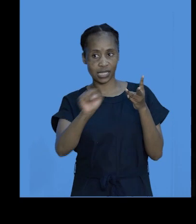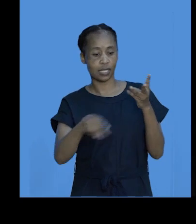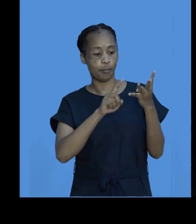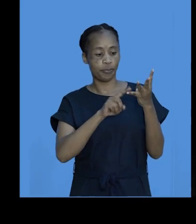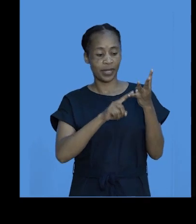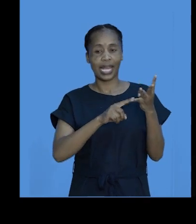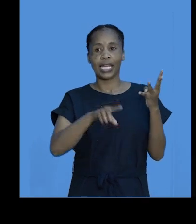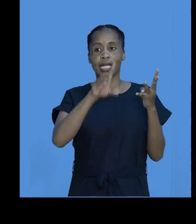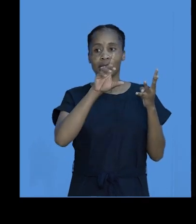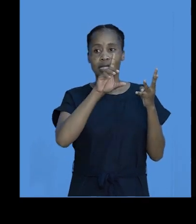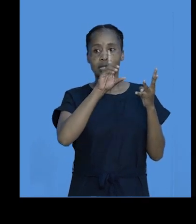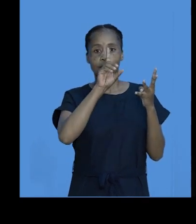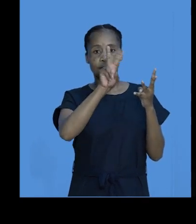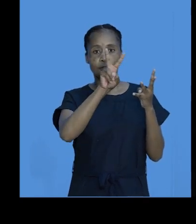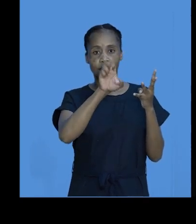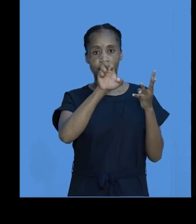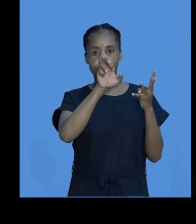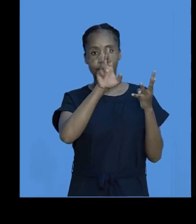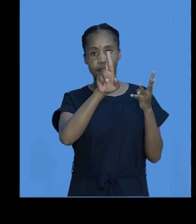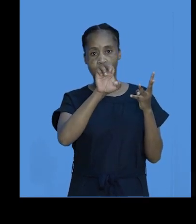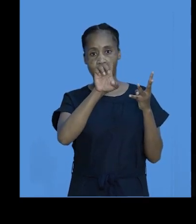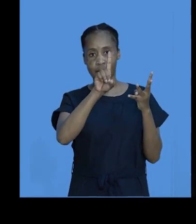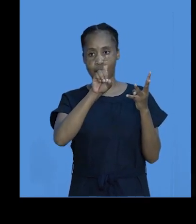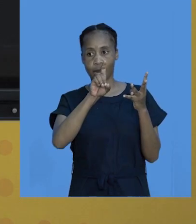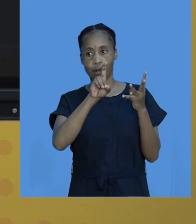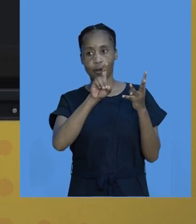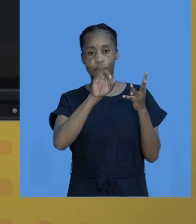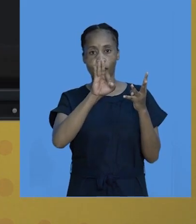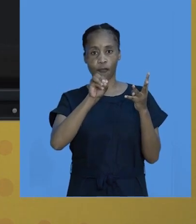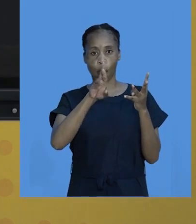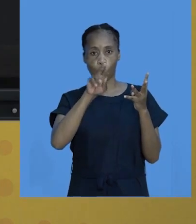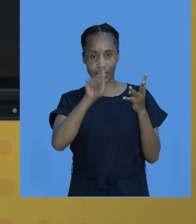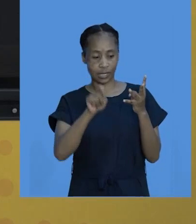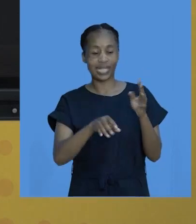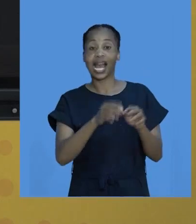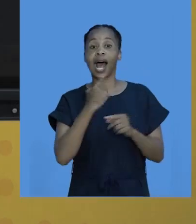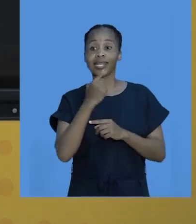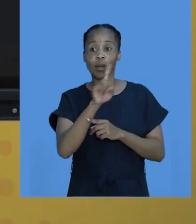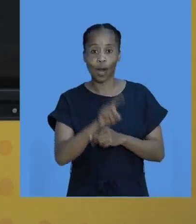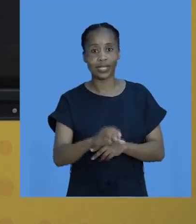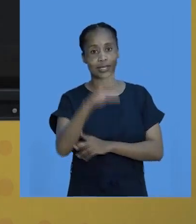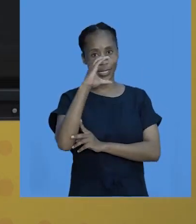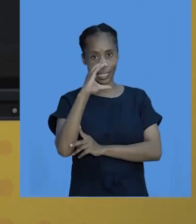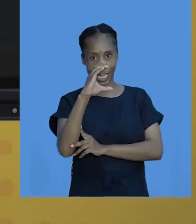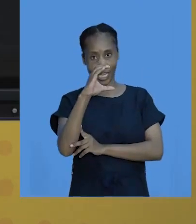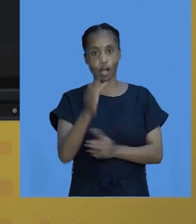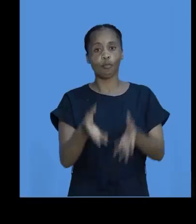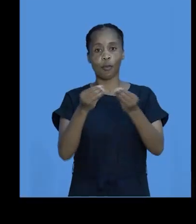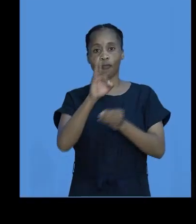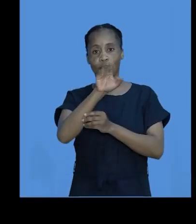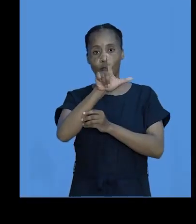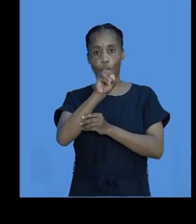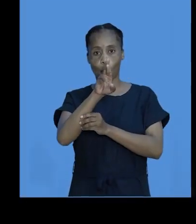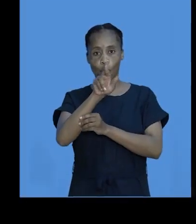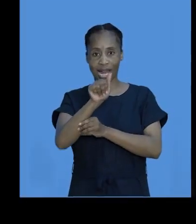Cape Fynbos region there. This is where we've got vast and very significant fauna and flora there.